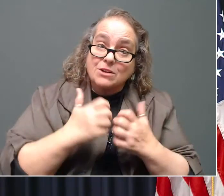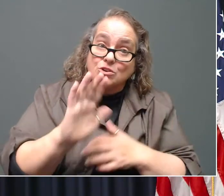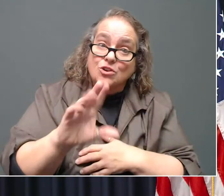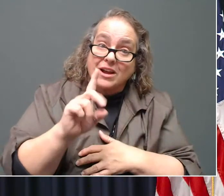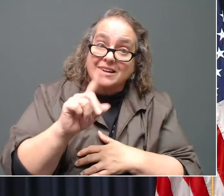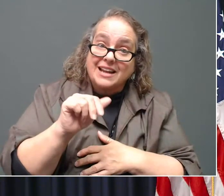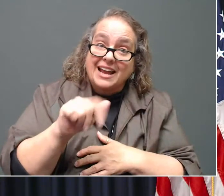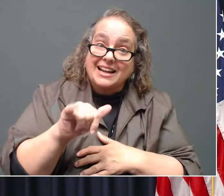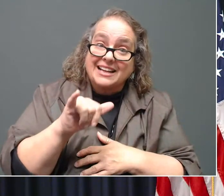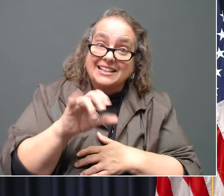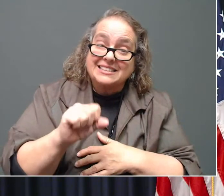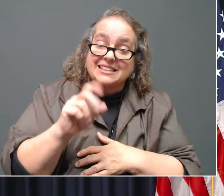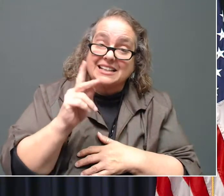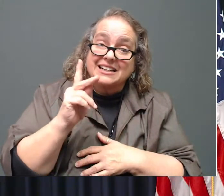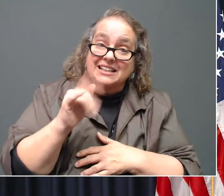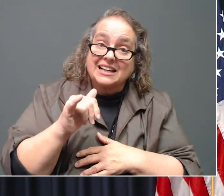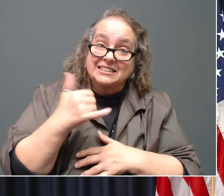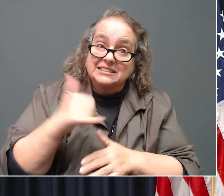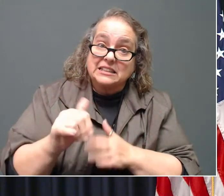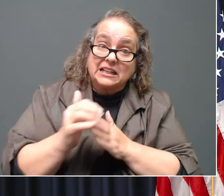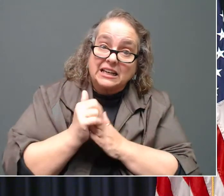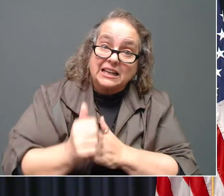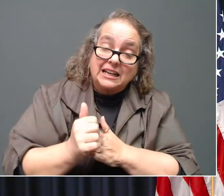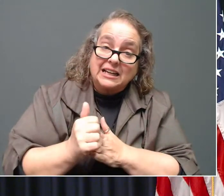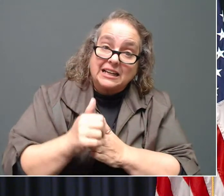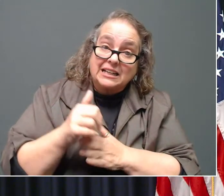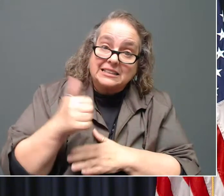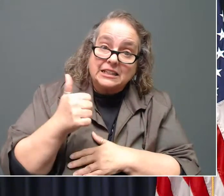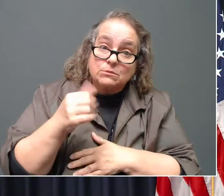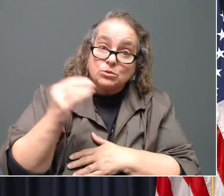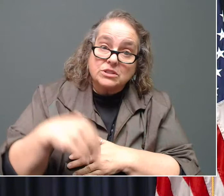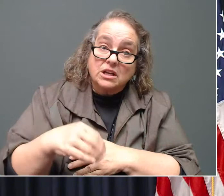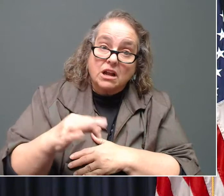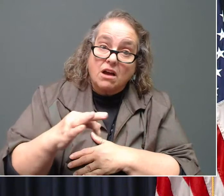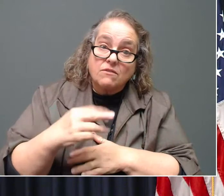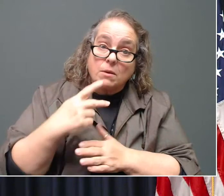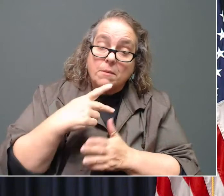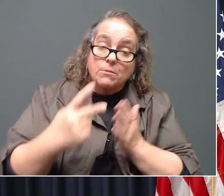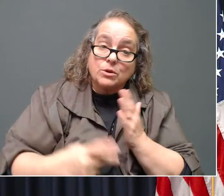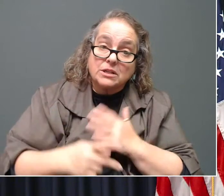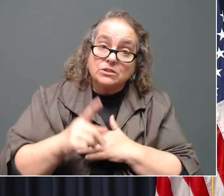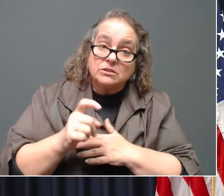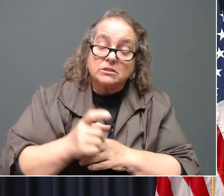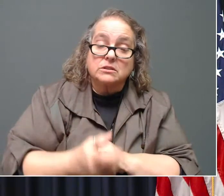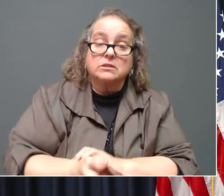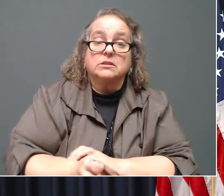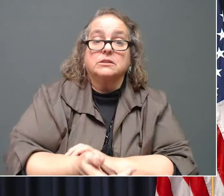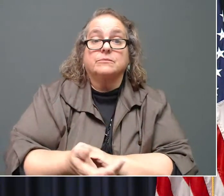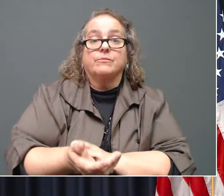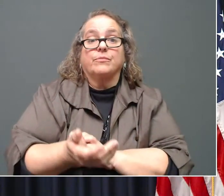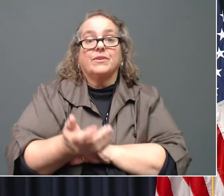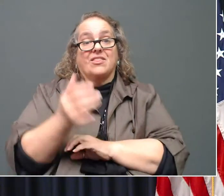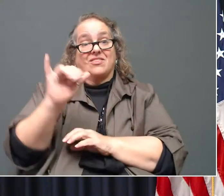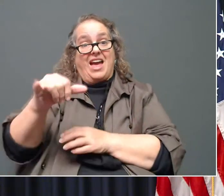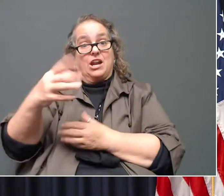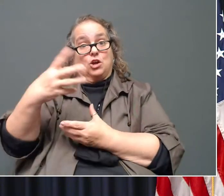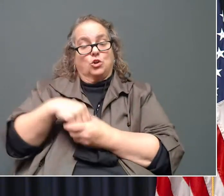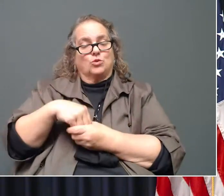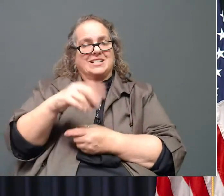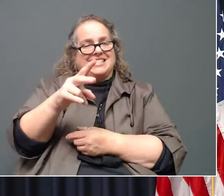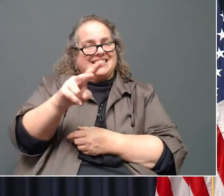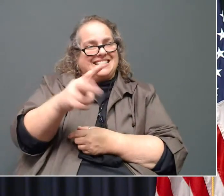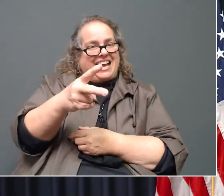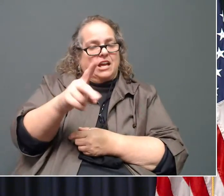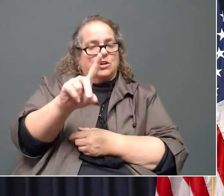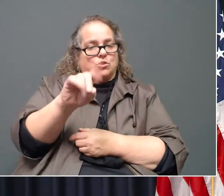still vaccinating 10% of the population? So what that includes is second doses, and that